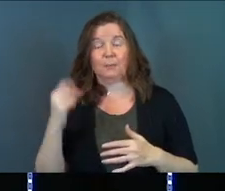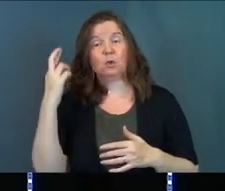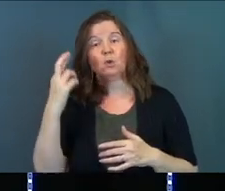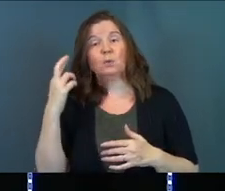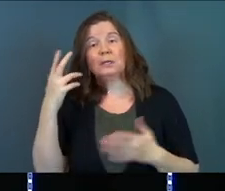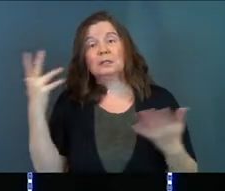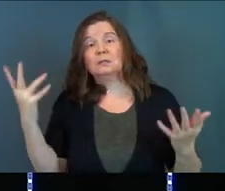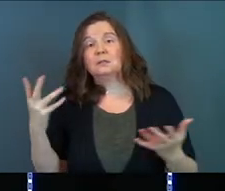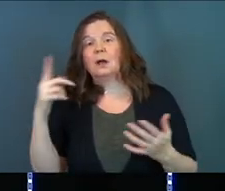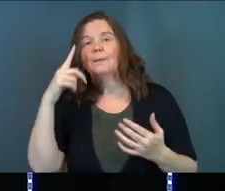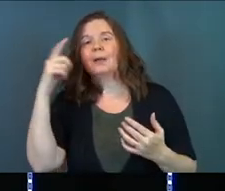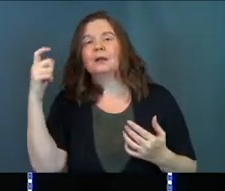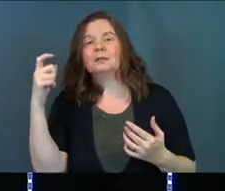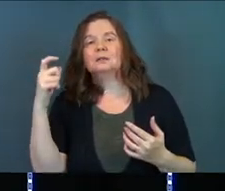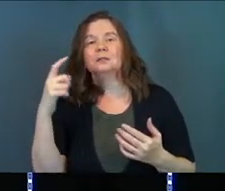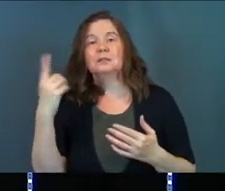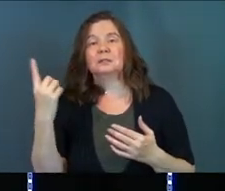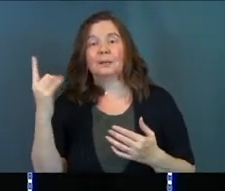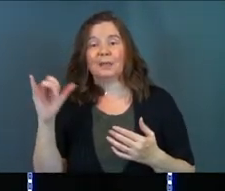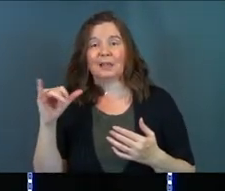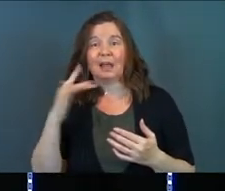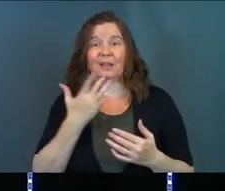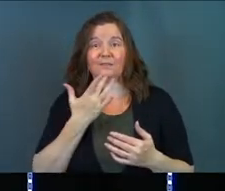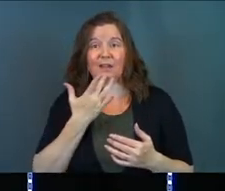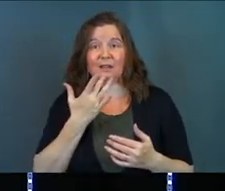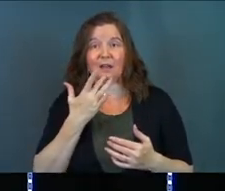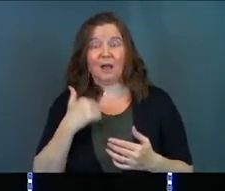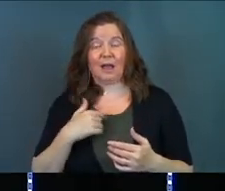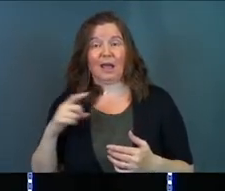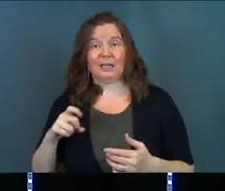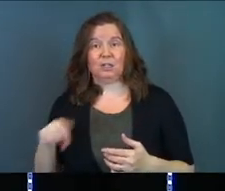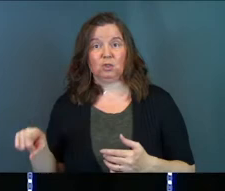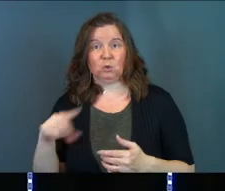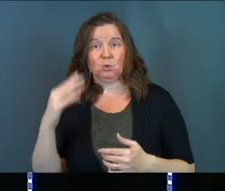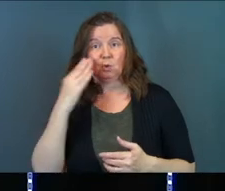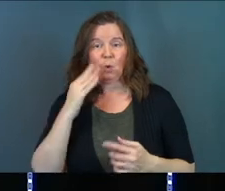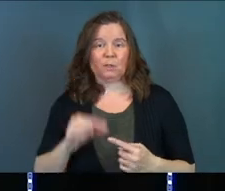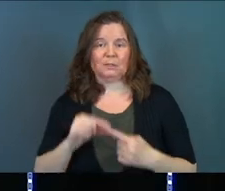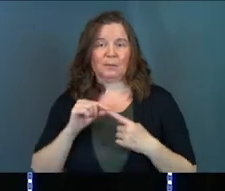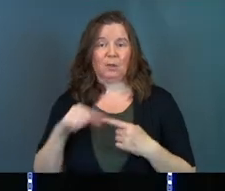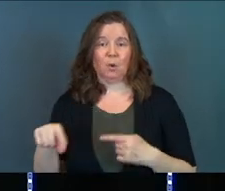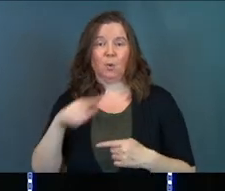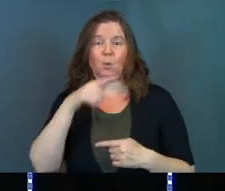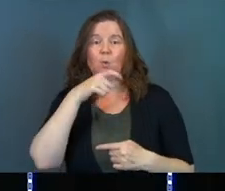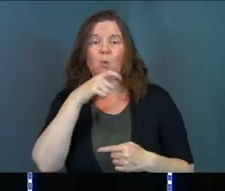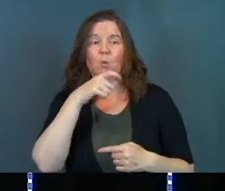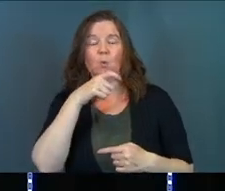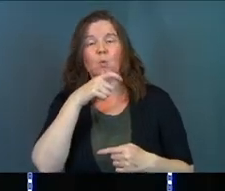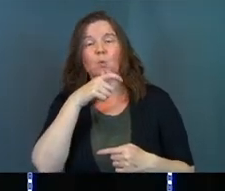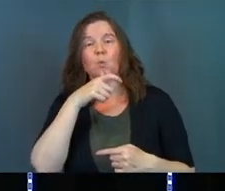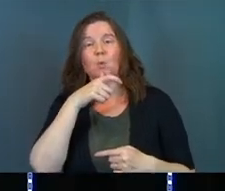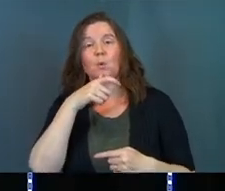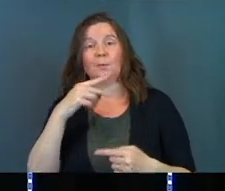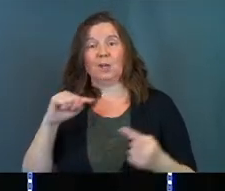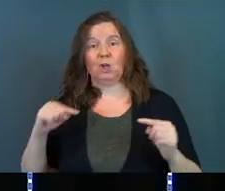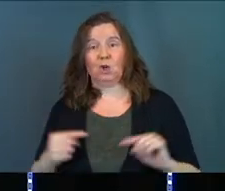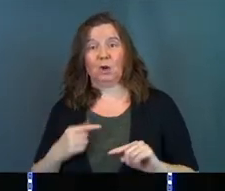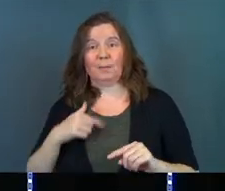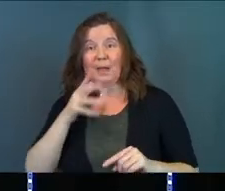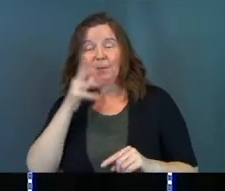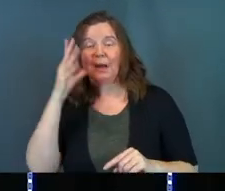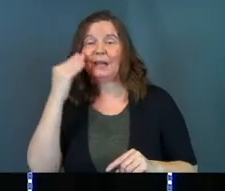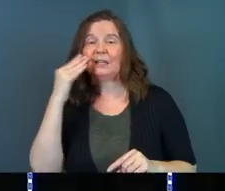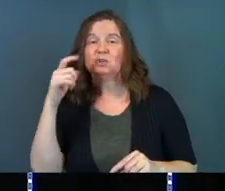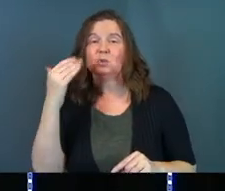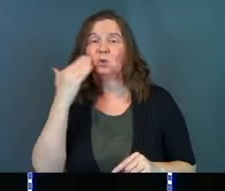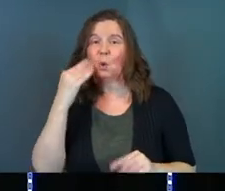The reason is because something like favoritism, I need you to know, especially those of you who've been hurt by a parent,